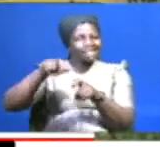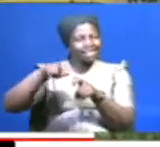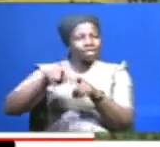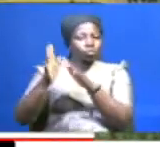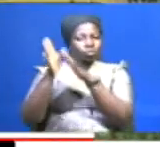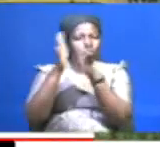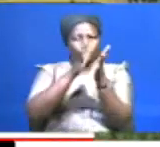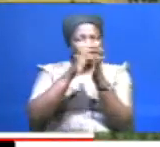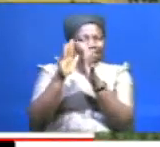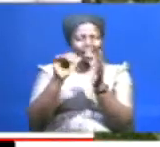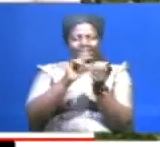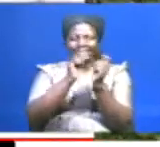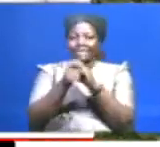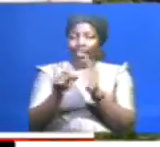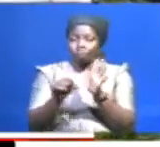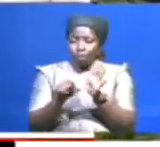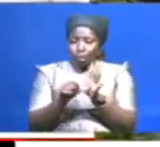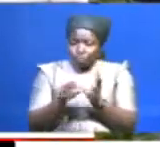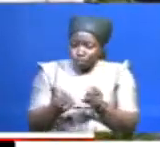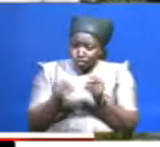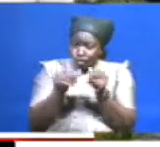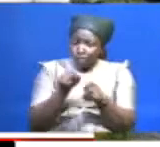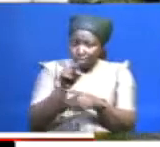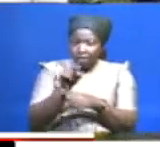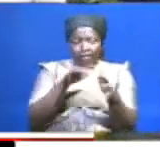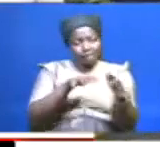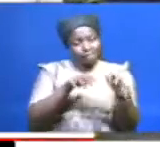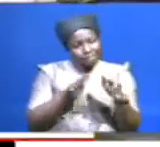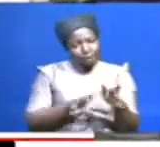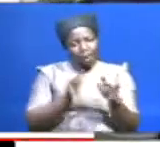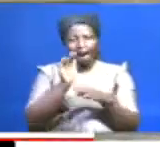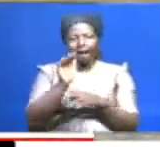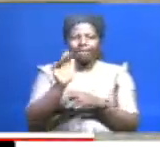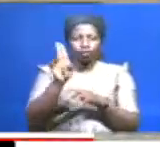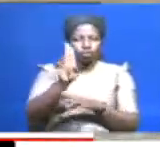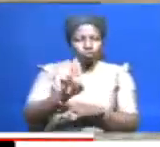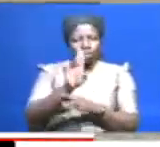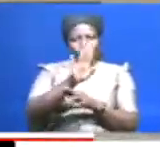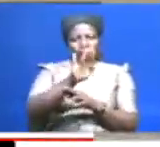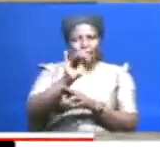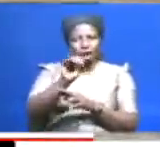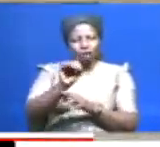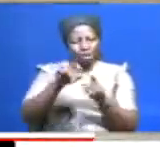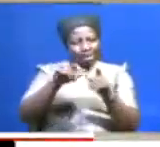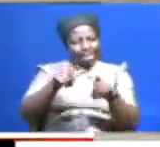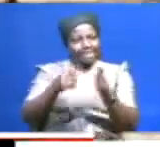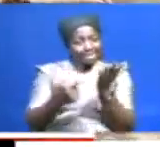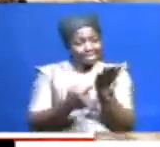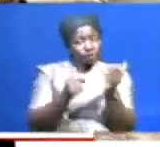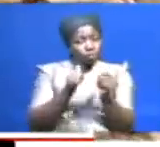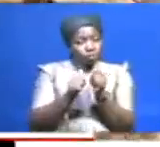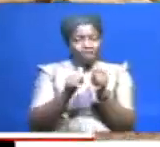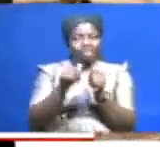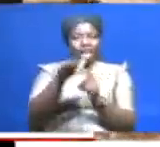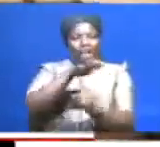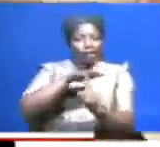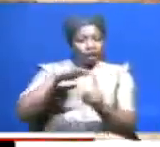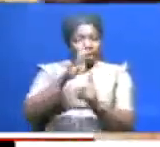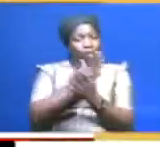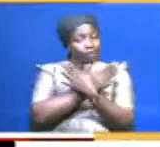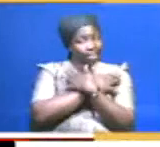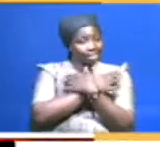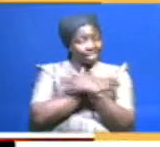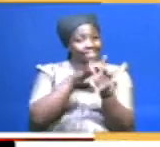help mitigate this, farmers are being encouraged to embrace biogas technology that is eco-friendly and